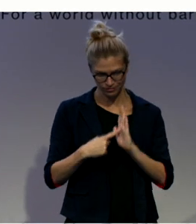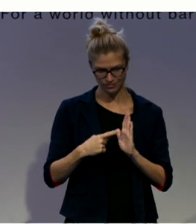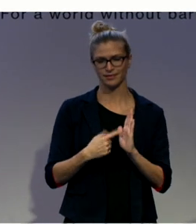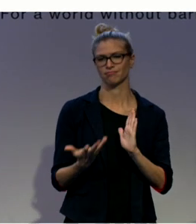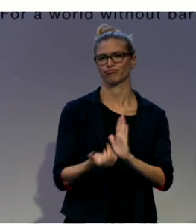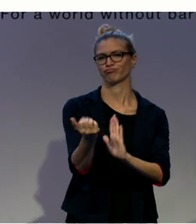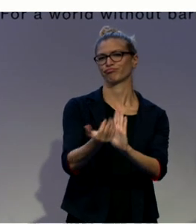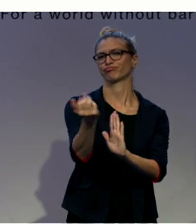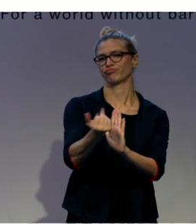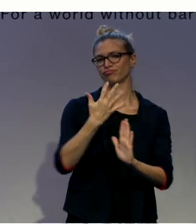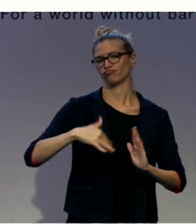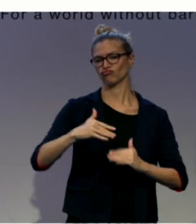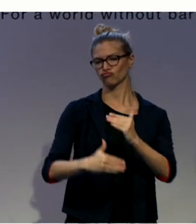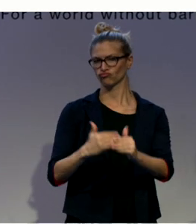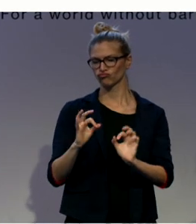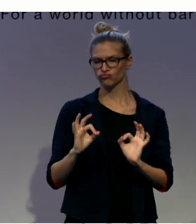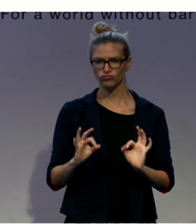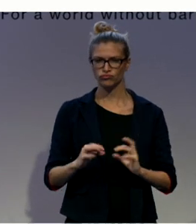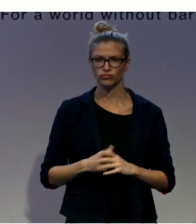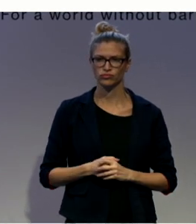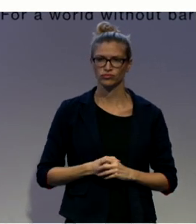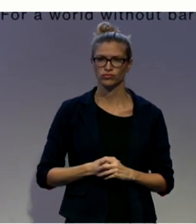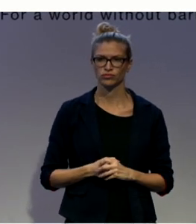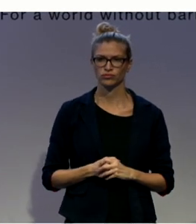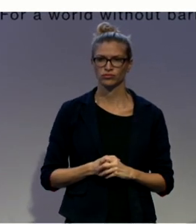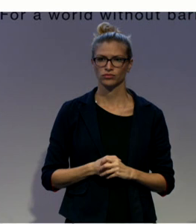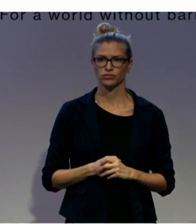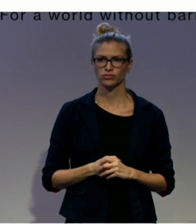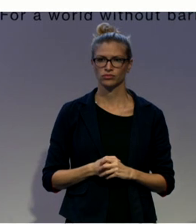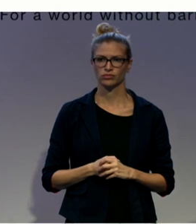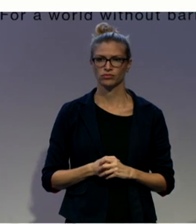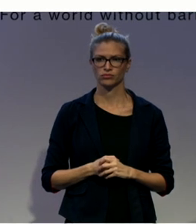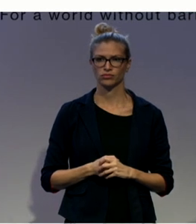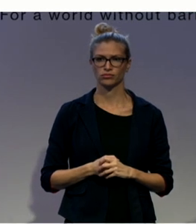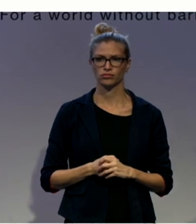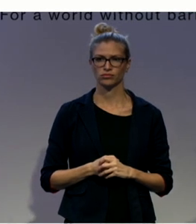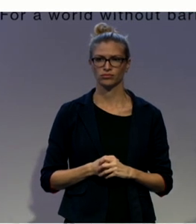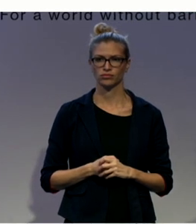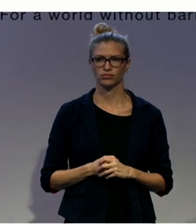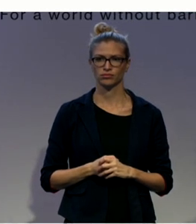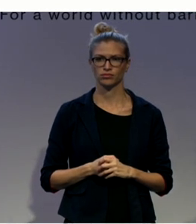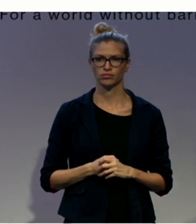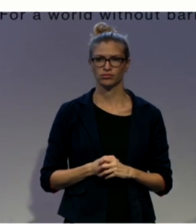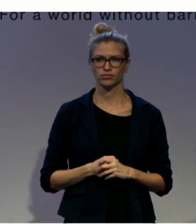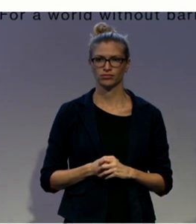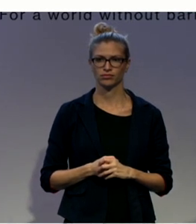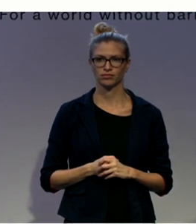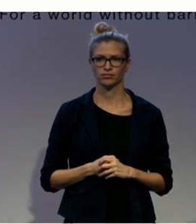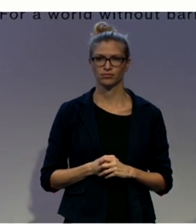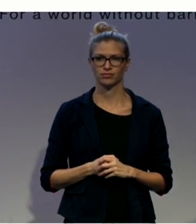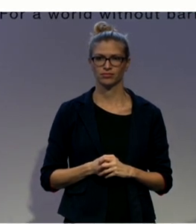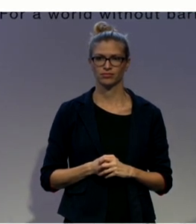Honduras, las personas con discapacidad no se nos respetan nuestros